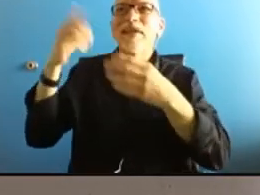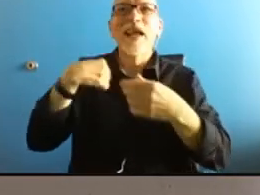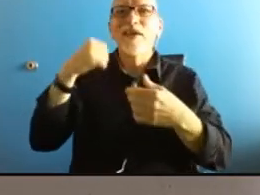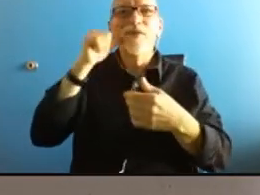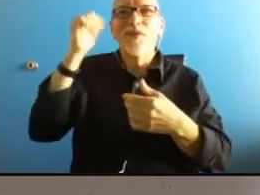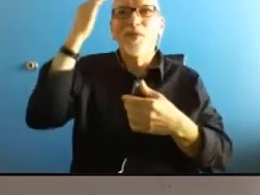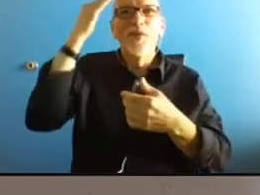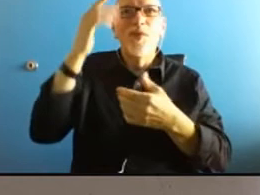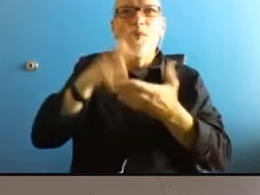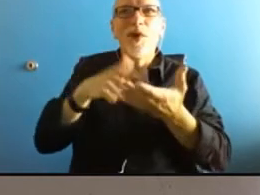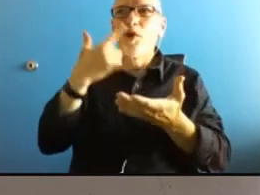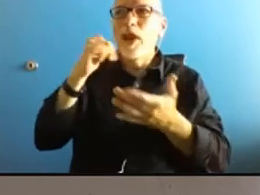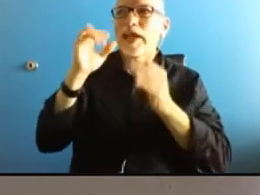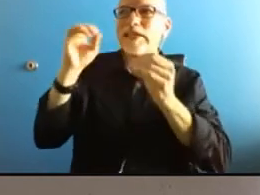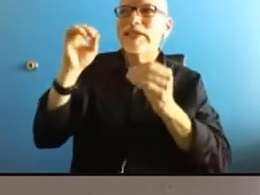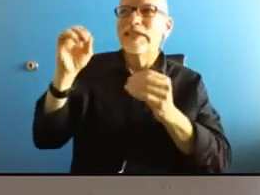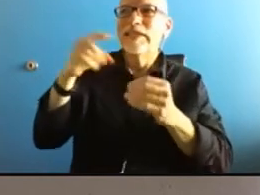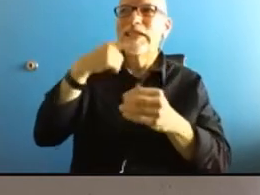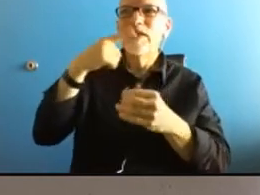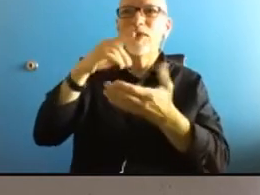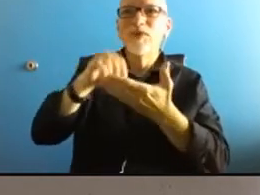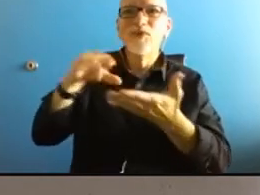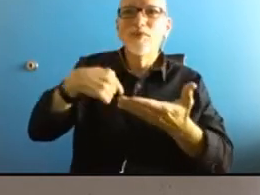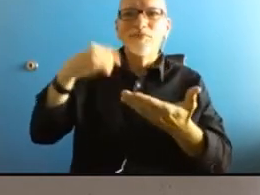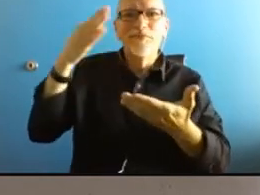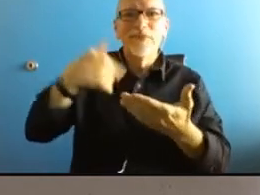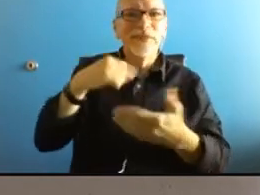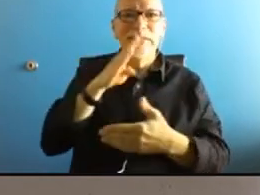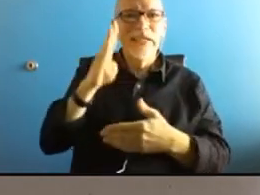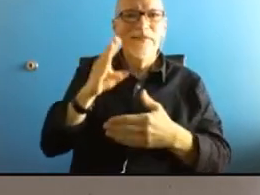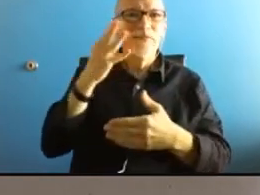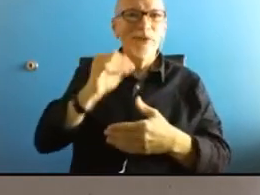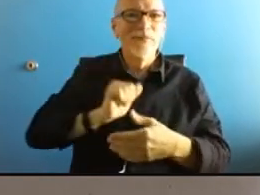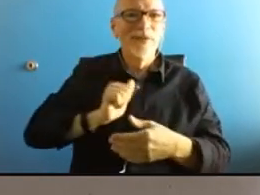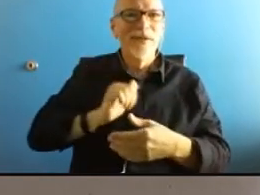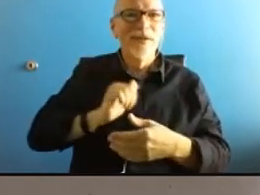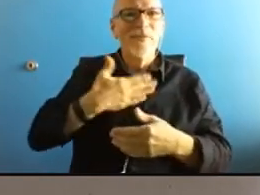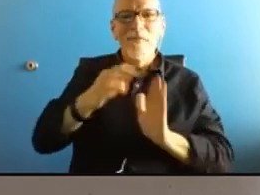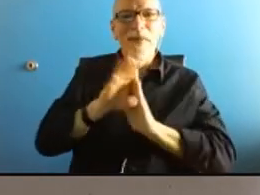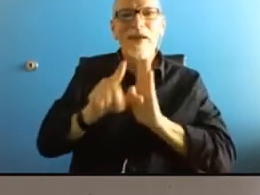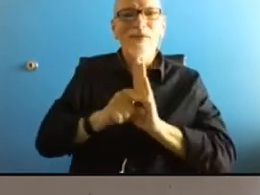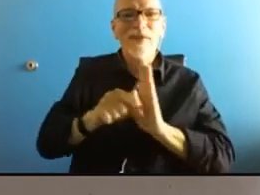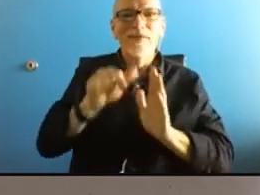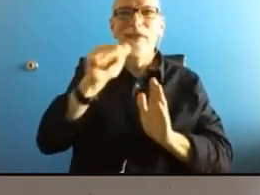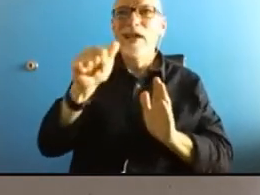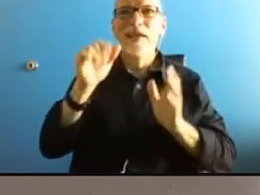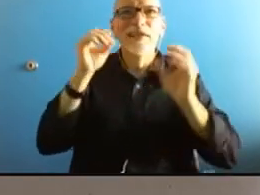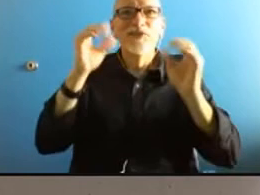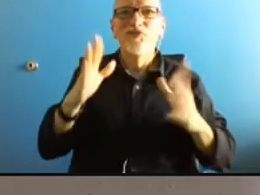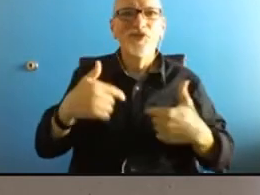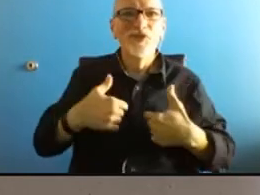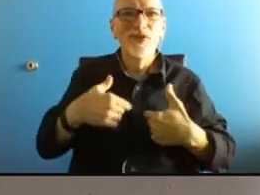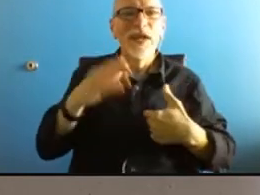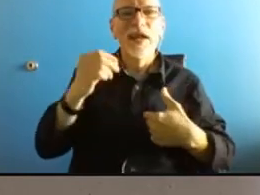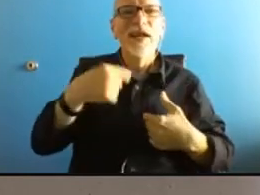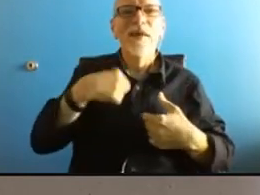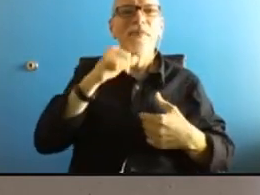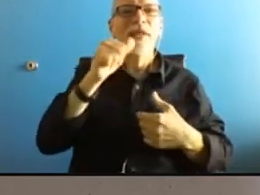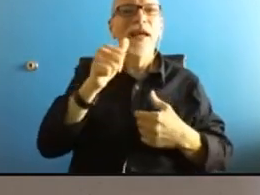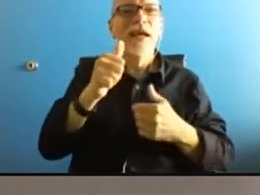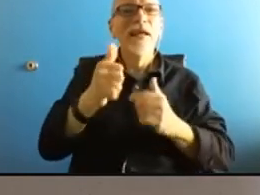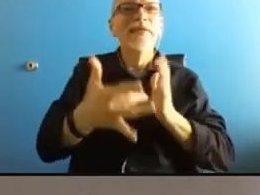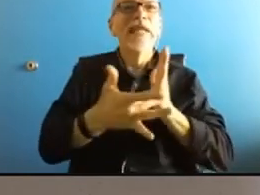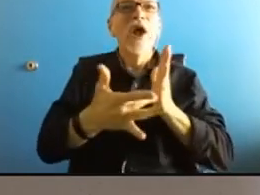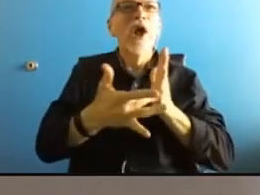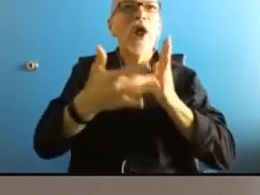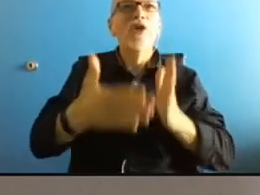like to teach non-deaf students, because I've never done it, because my background is not education, nor am I a technologist